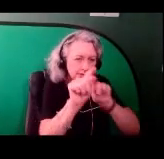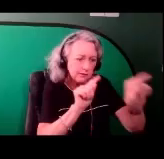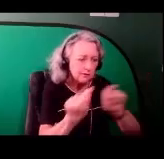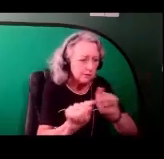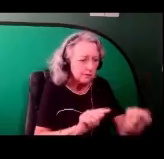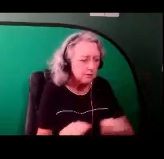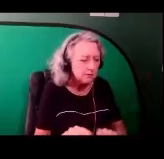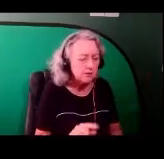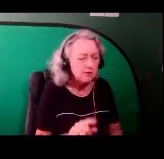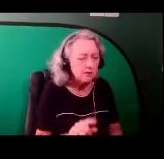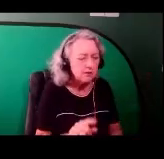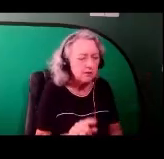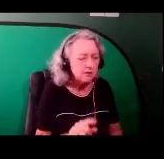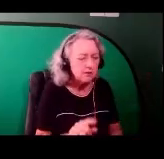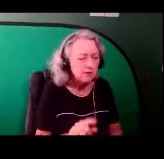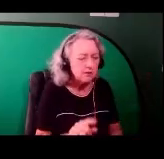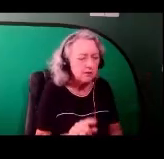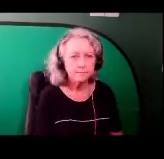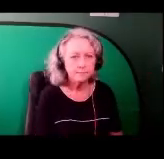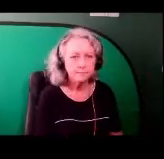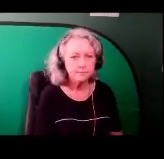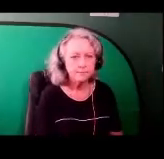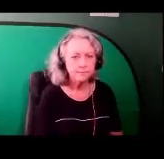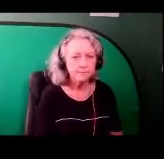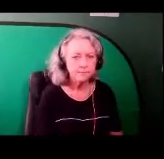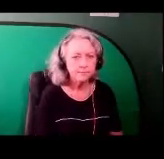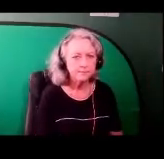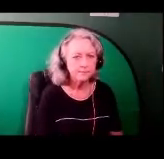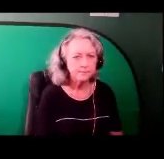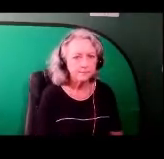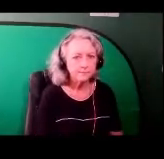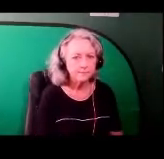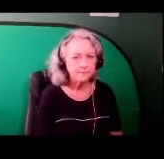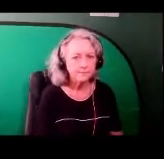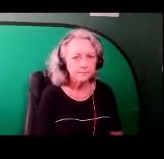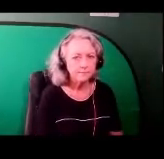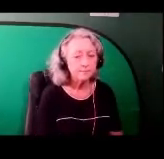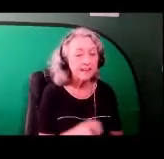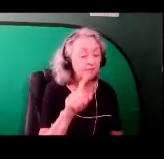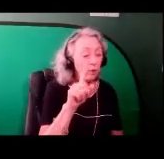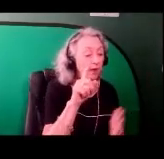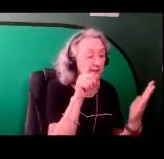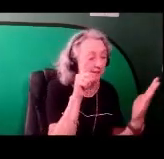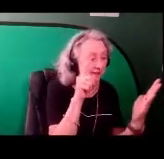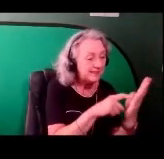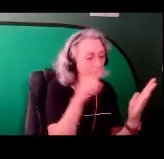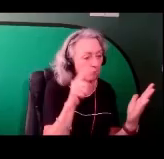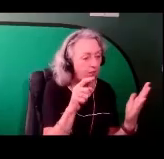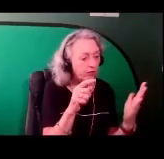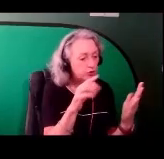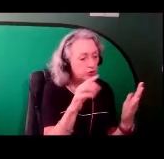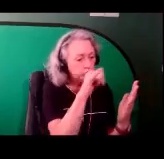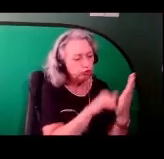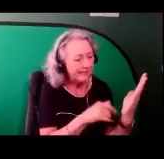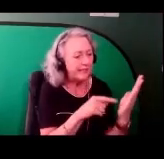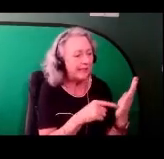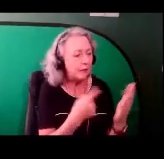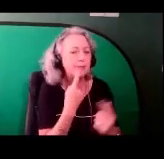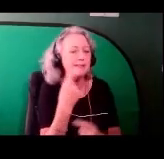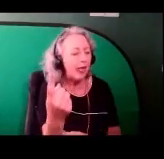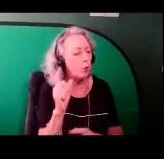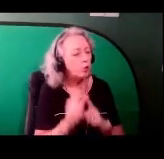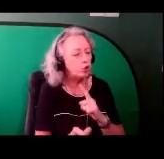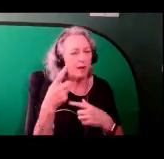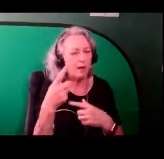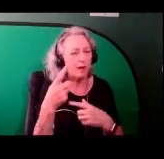is, it says on the tin, you swipe around and you tap on the screen and perform gestures and it tells you what they do. For now, I'm going to come